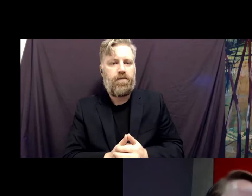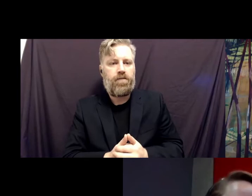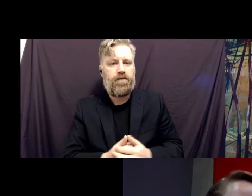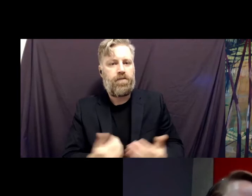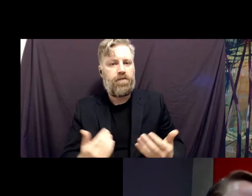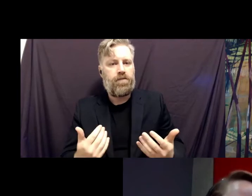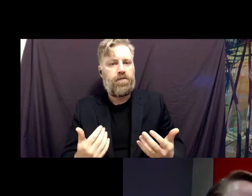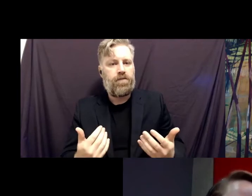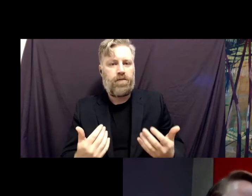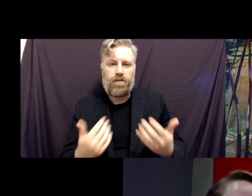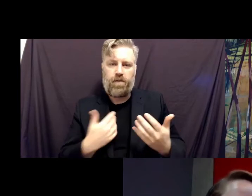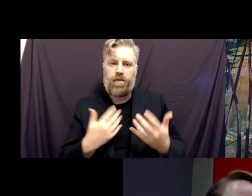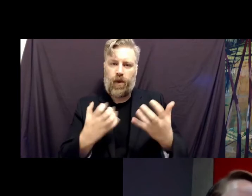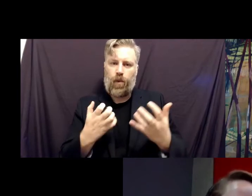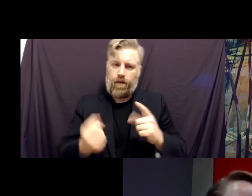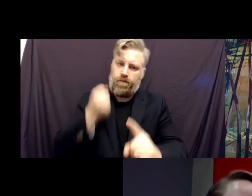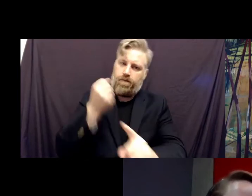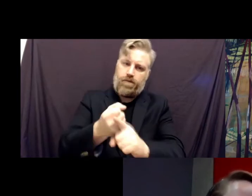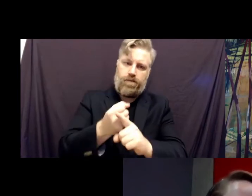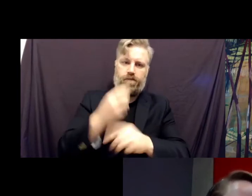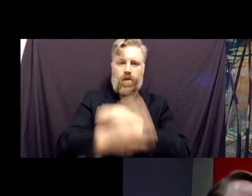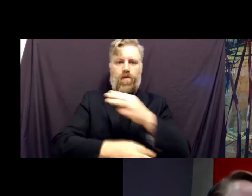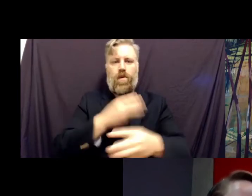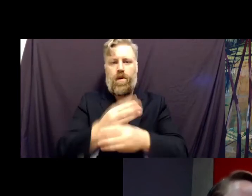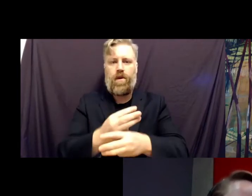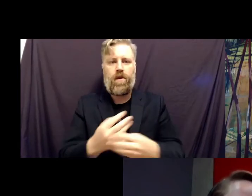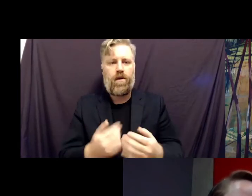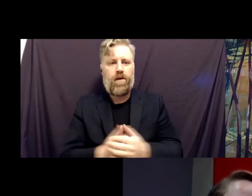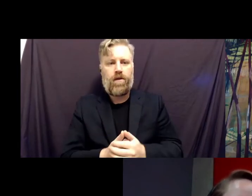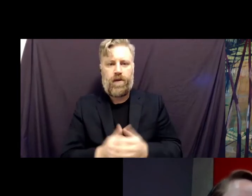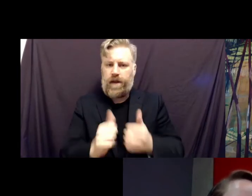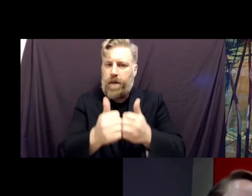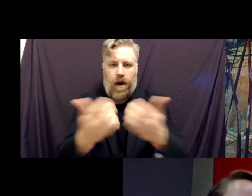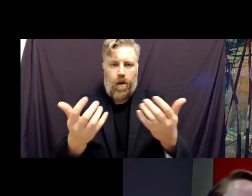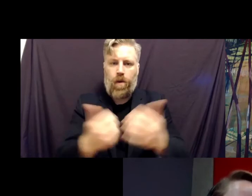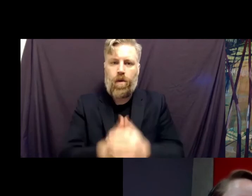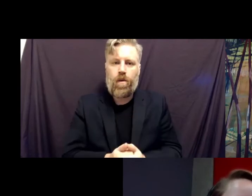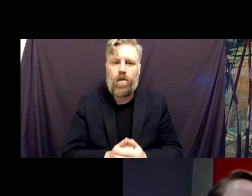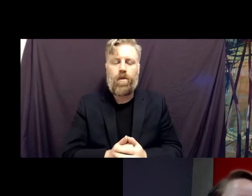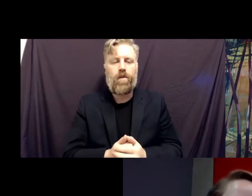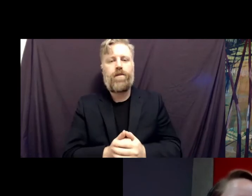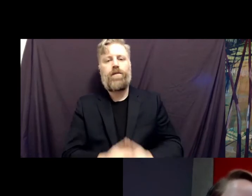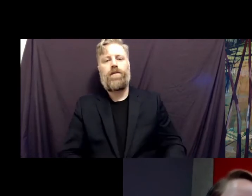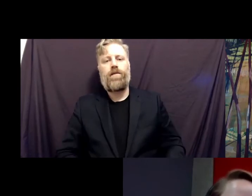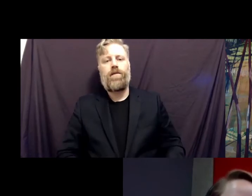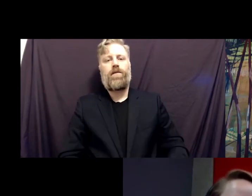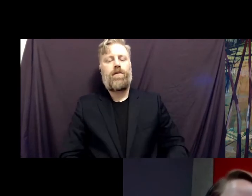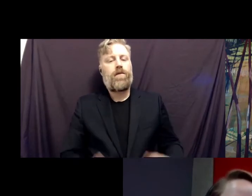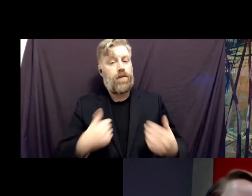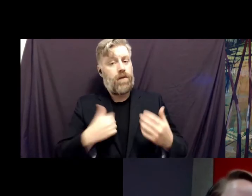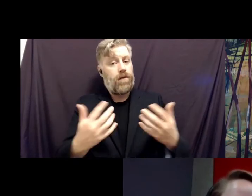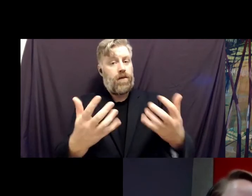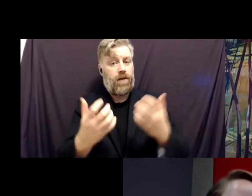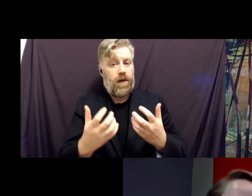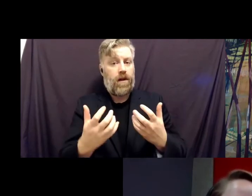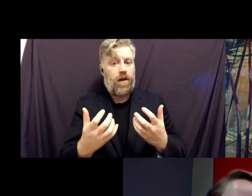leave a footstep in what way ever it is possible for us. And I want to engage and to